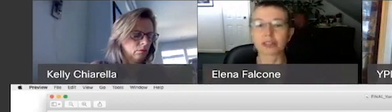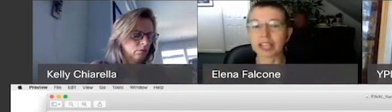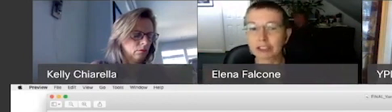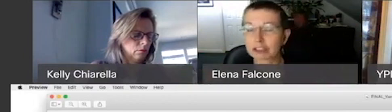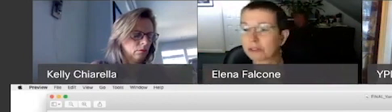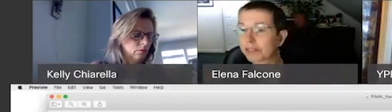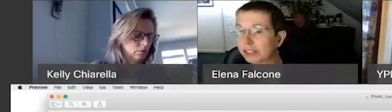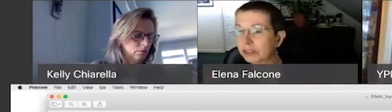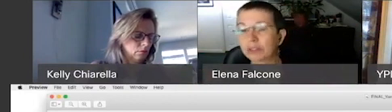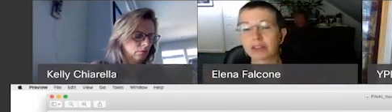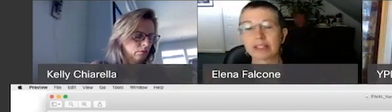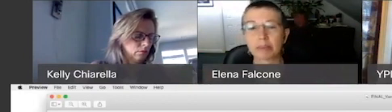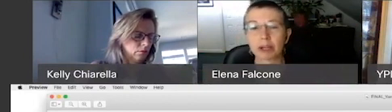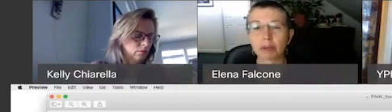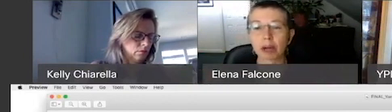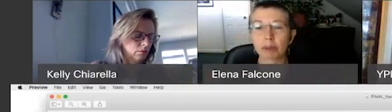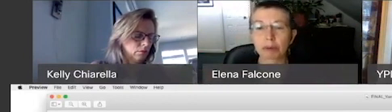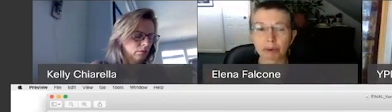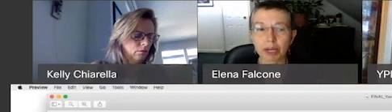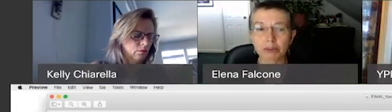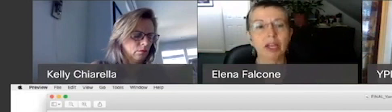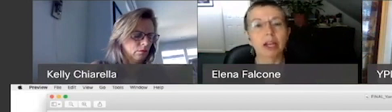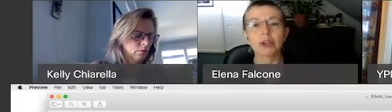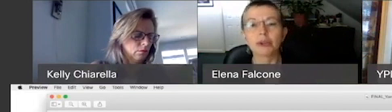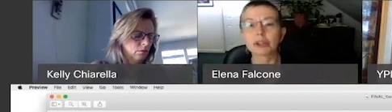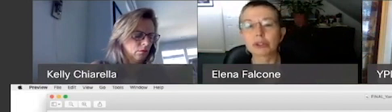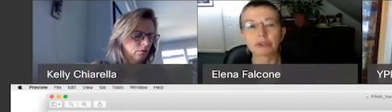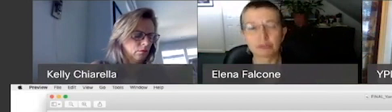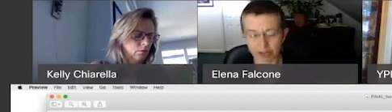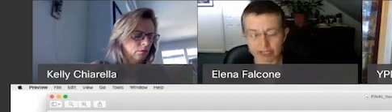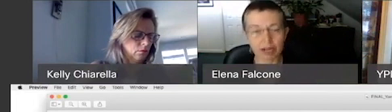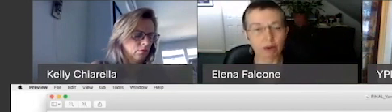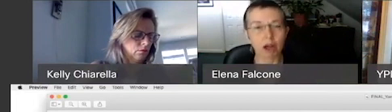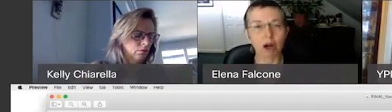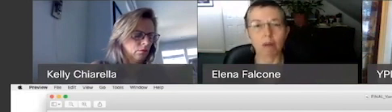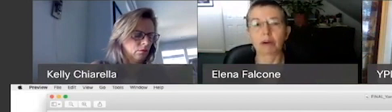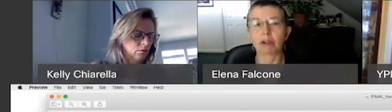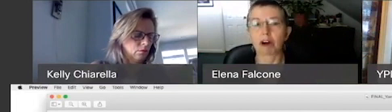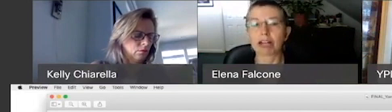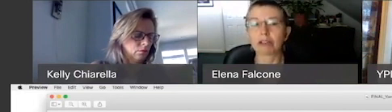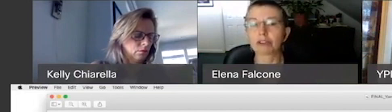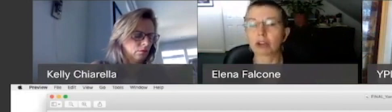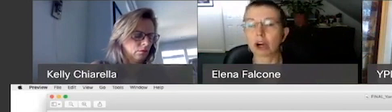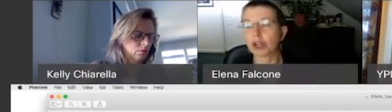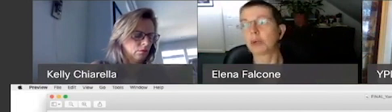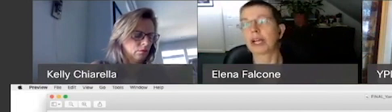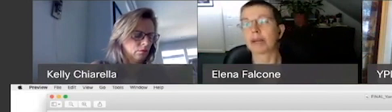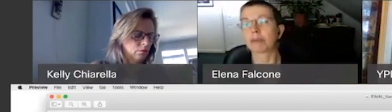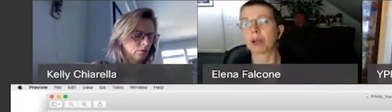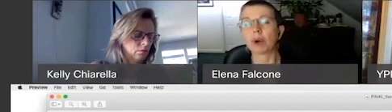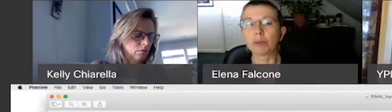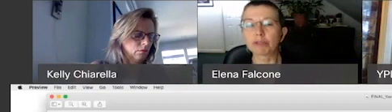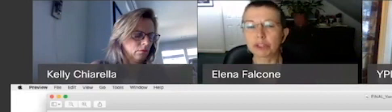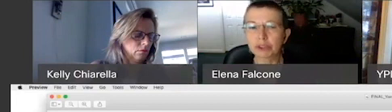page. There's a calendar of events. You can find out about upcoming programs. You can also find out about our Elder Law